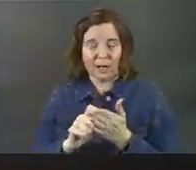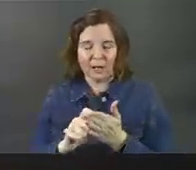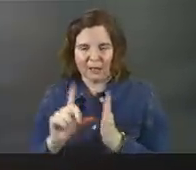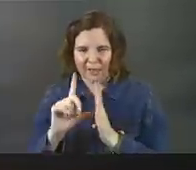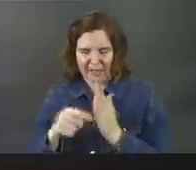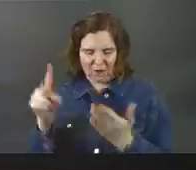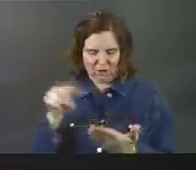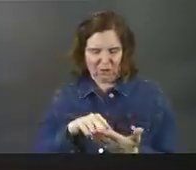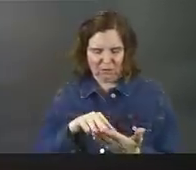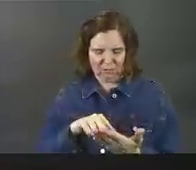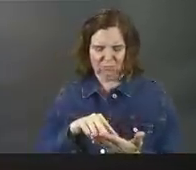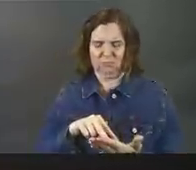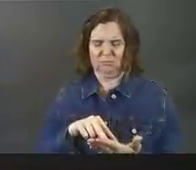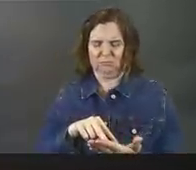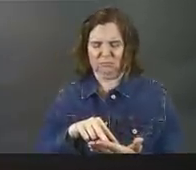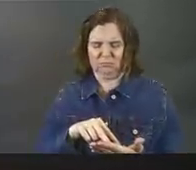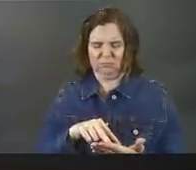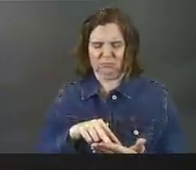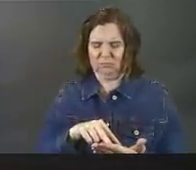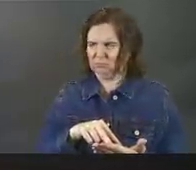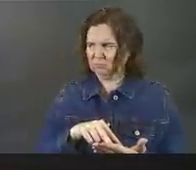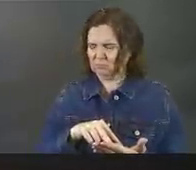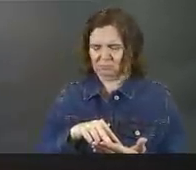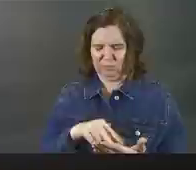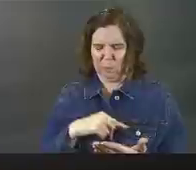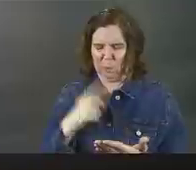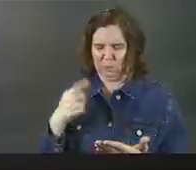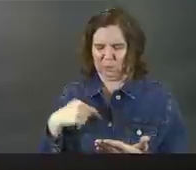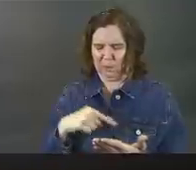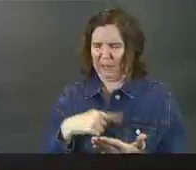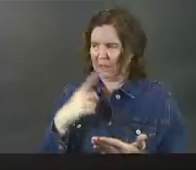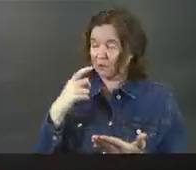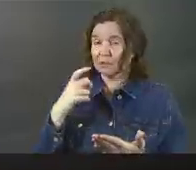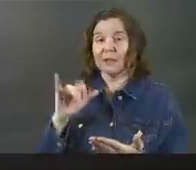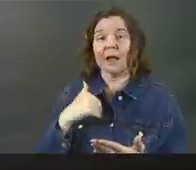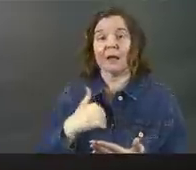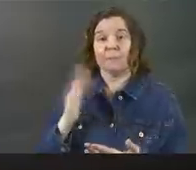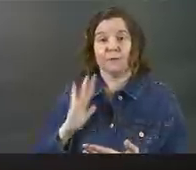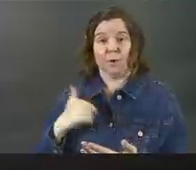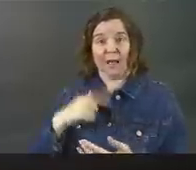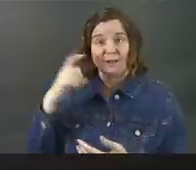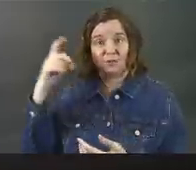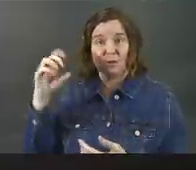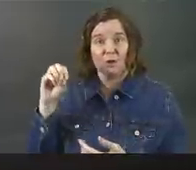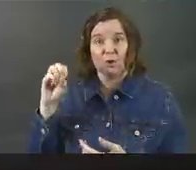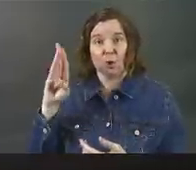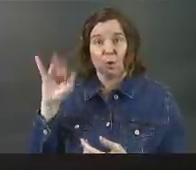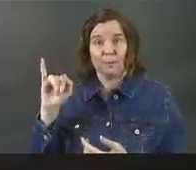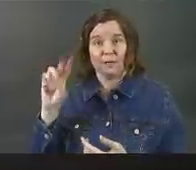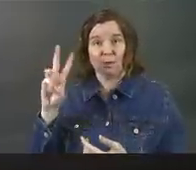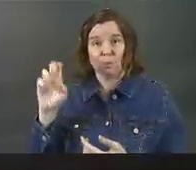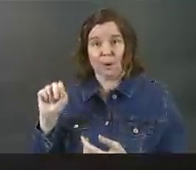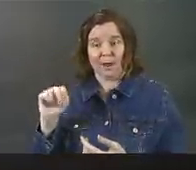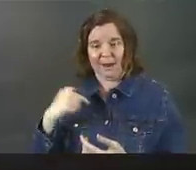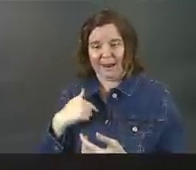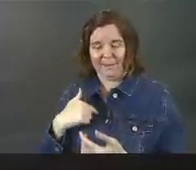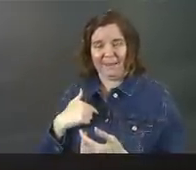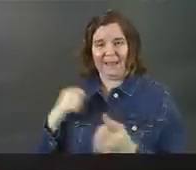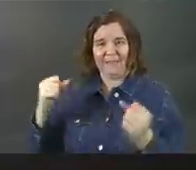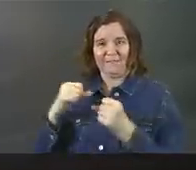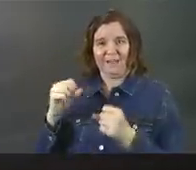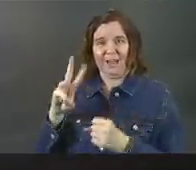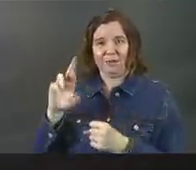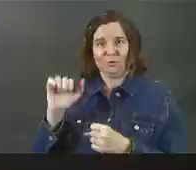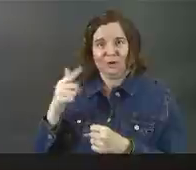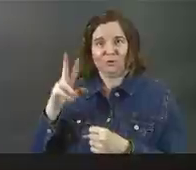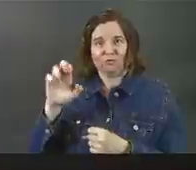and then gone back and looked at it later and been like, what in the world was going on? I had a dream where it was Obi-Wan and me fighting Ringwraith on the Death Star, okay? It was a